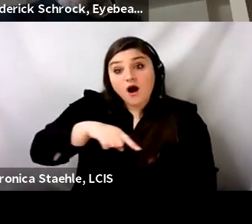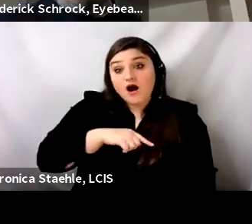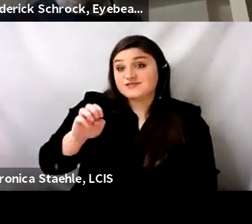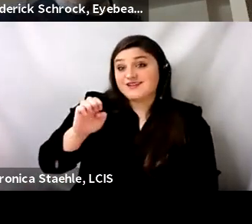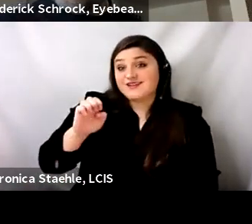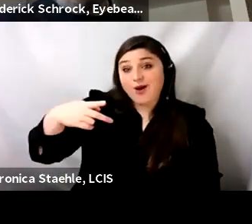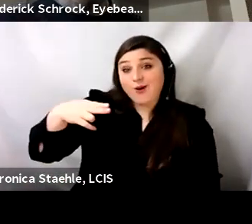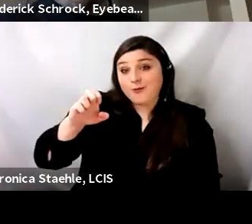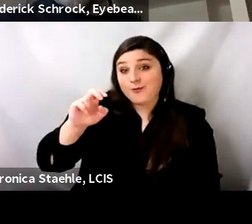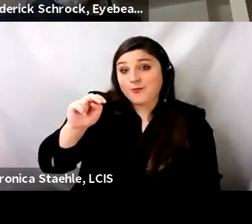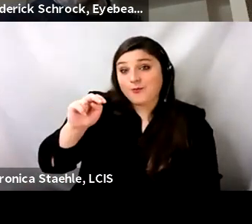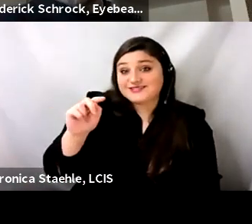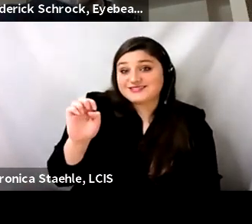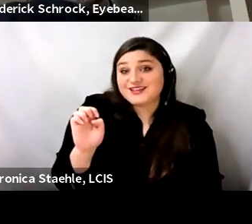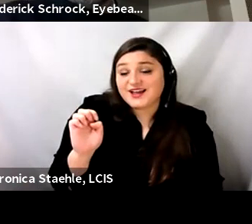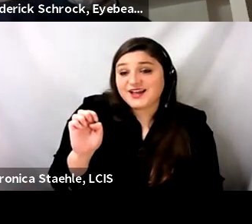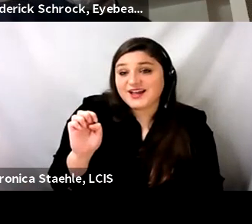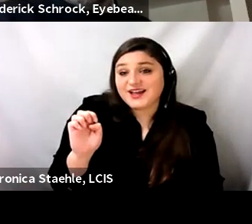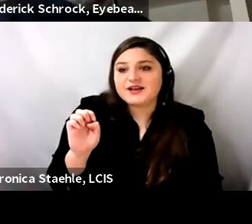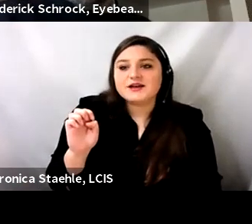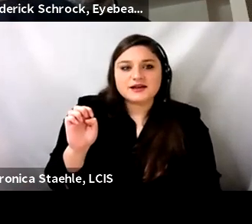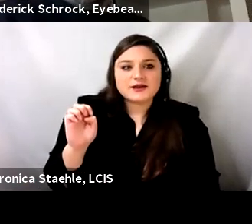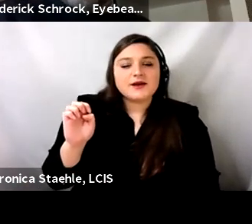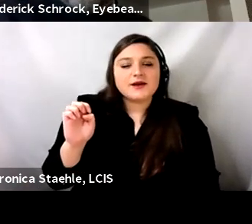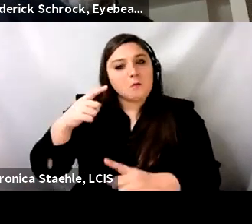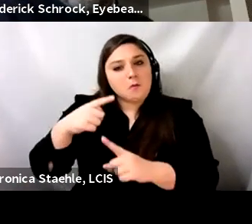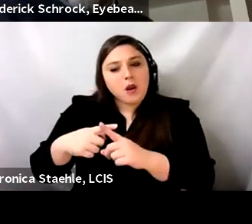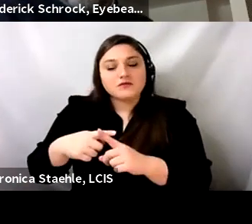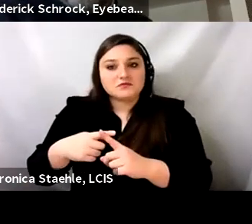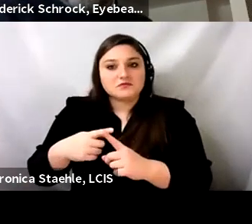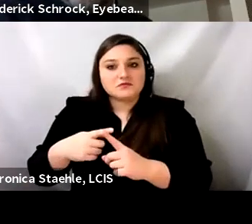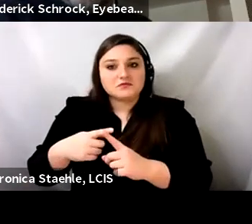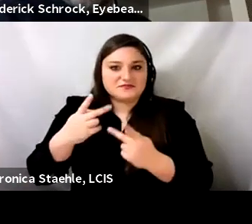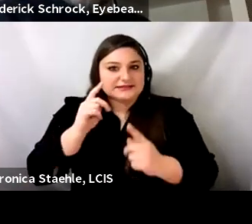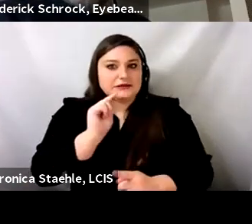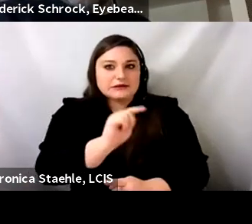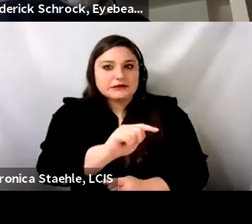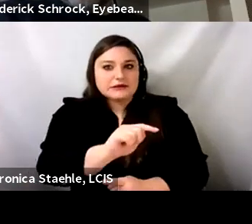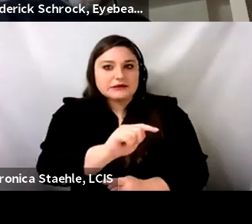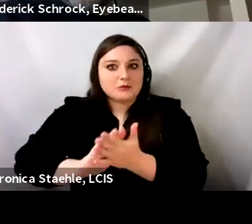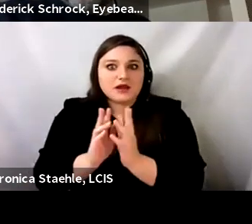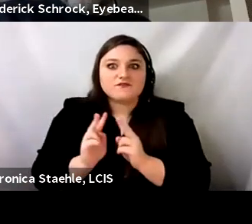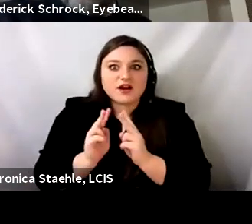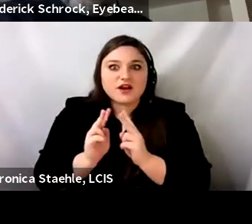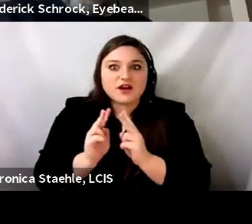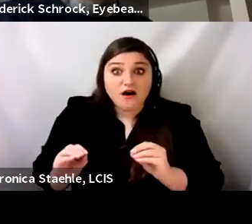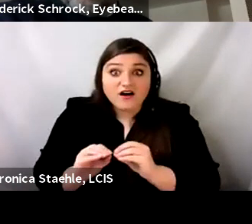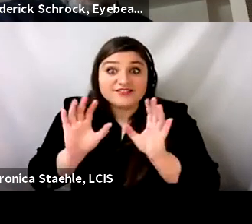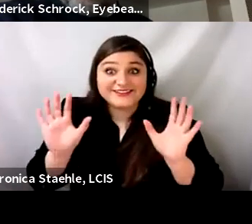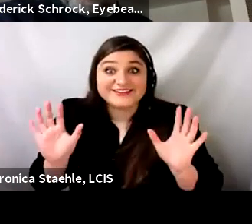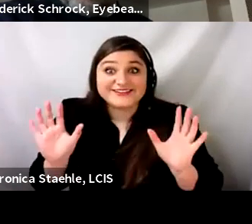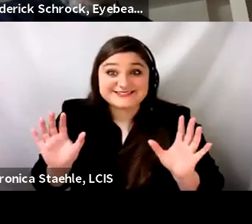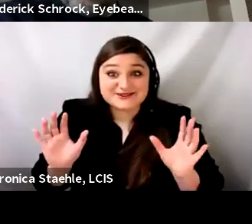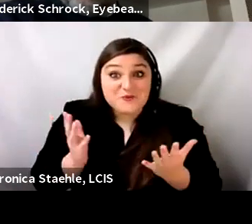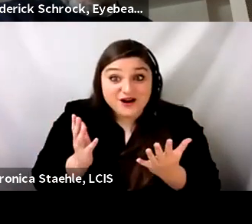certainly what has become glaring and has really made us all aware is that,